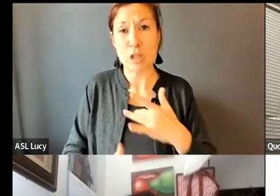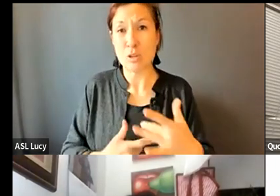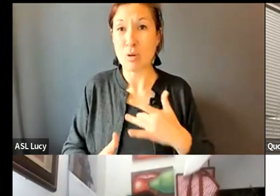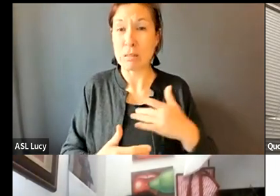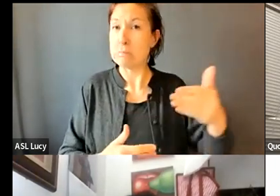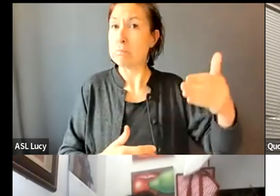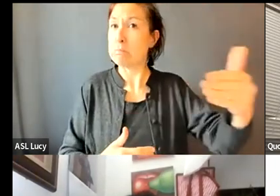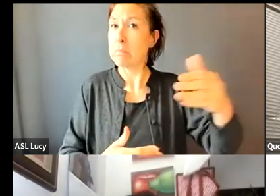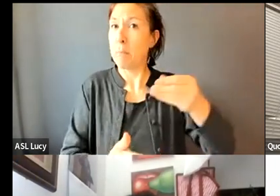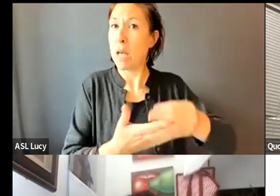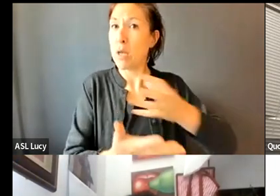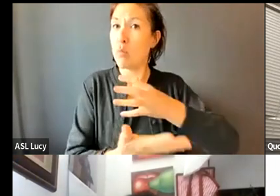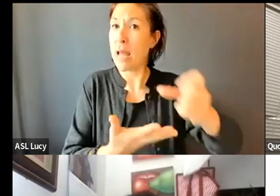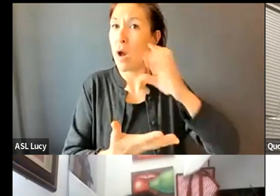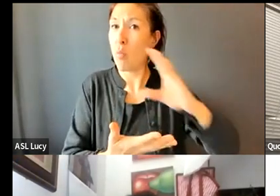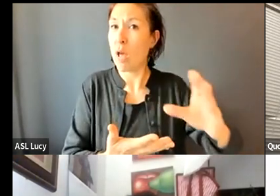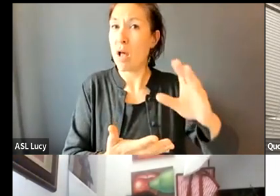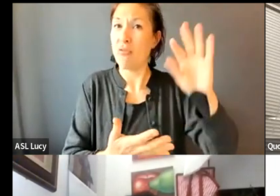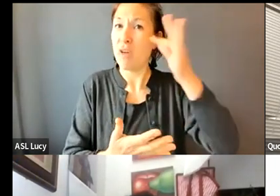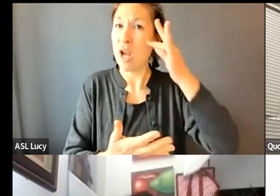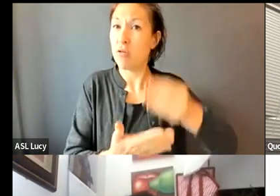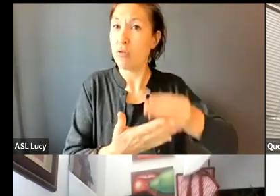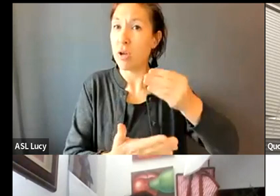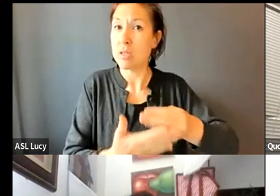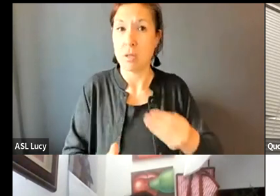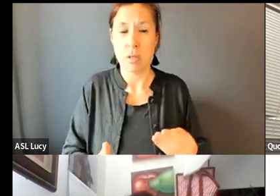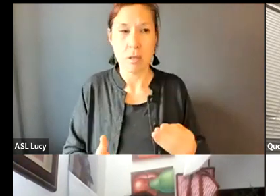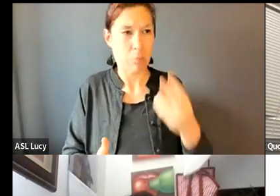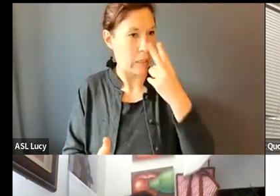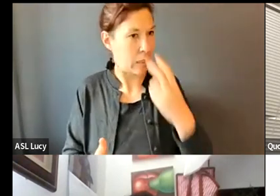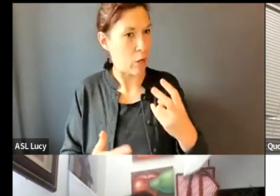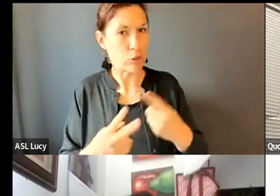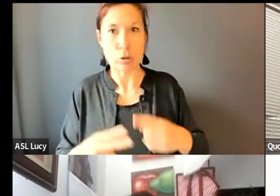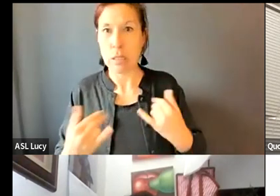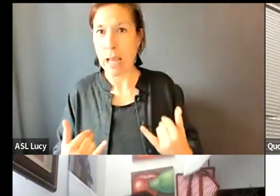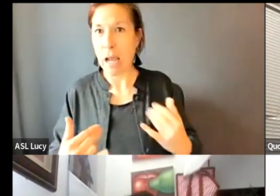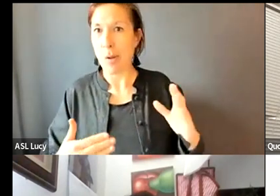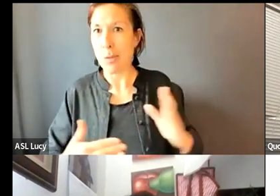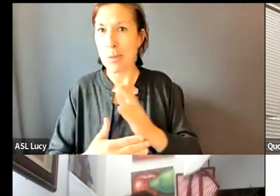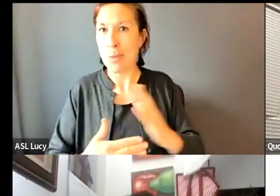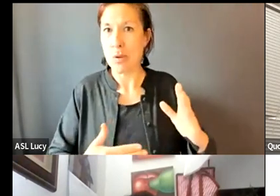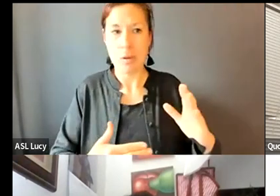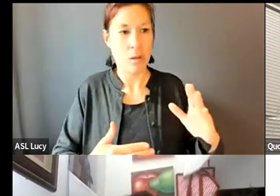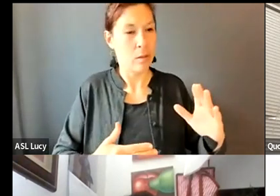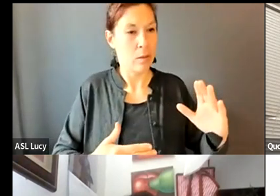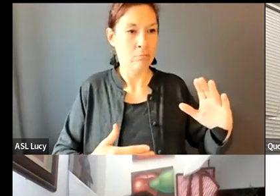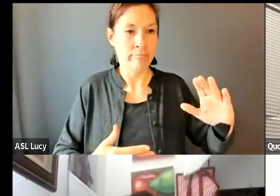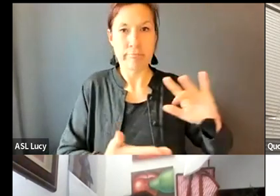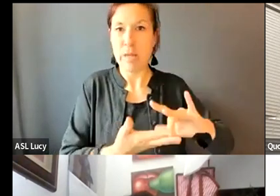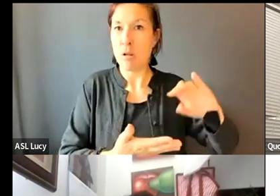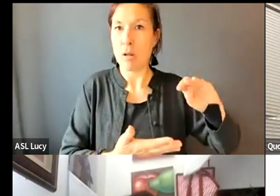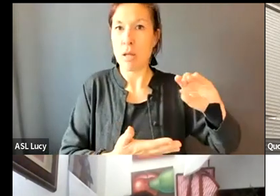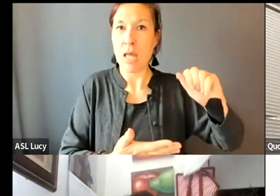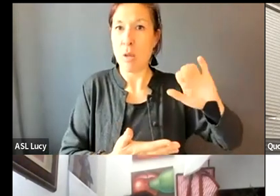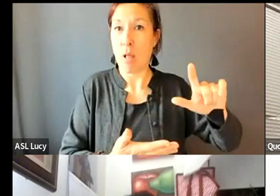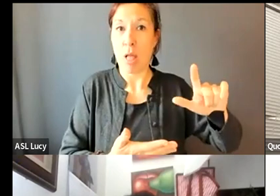cliff but I highly doubt between now and mid-april we